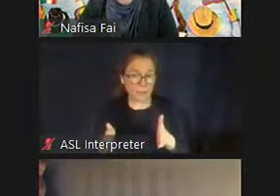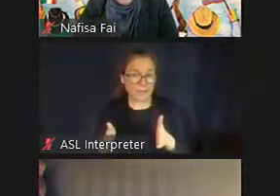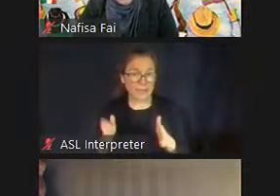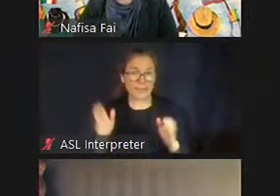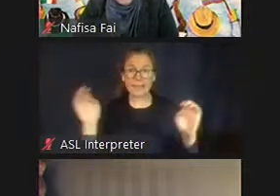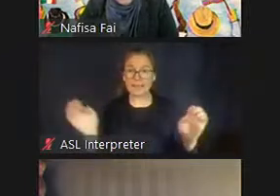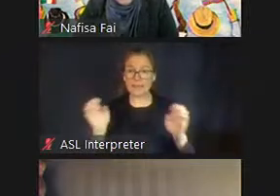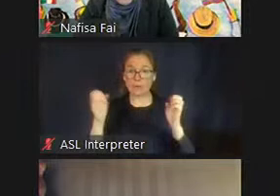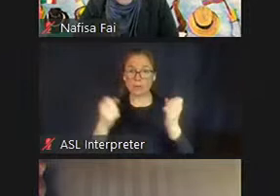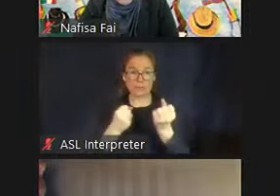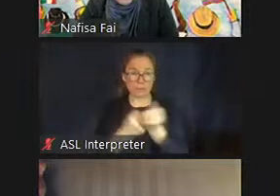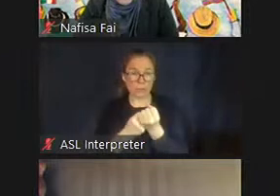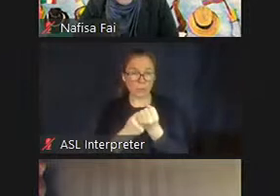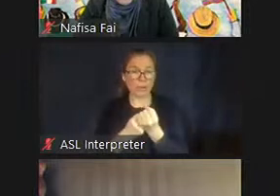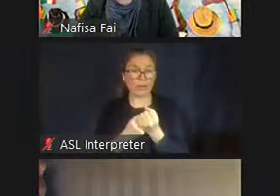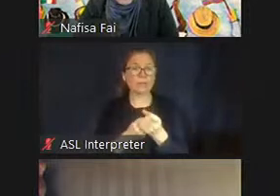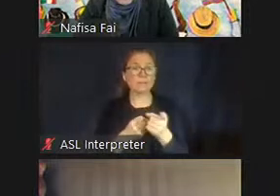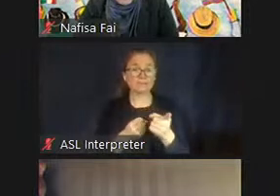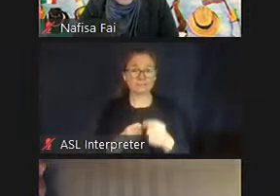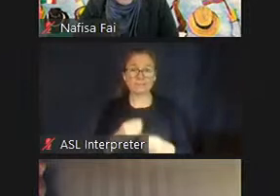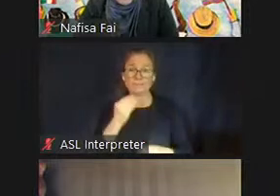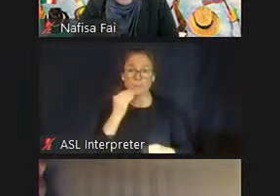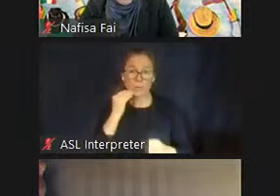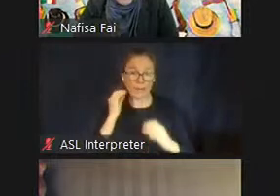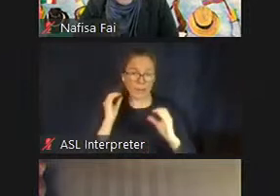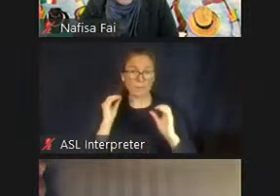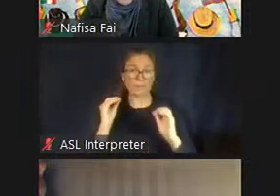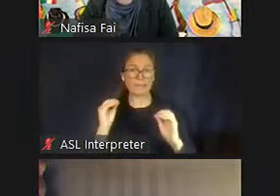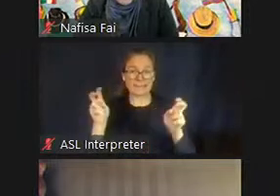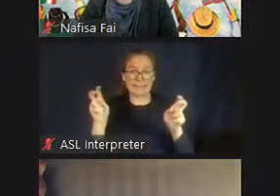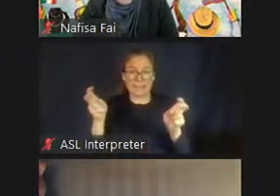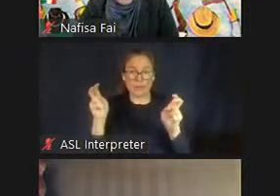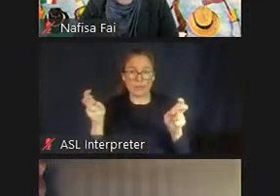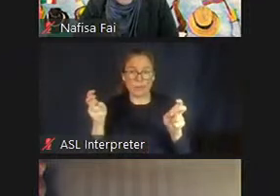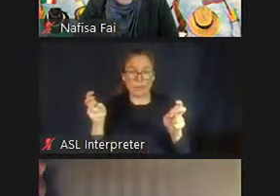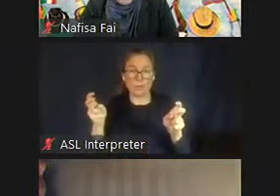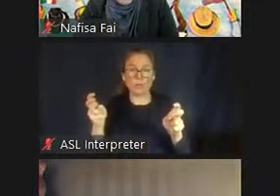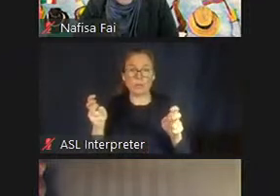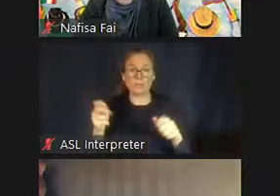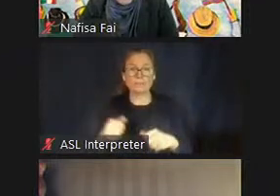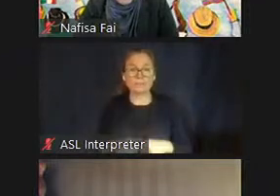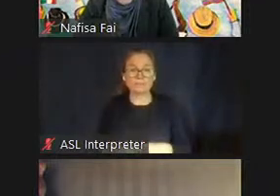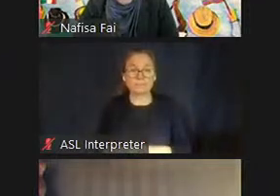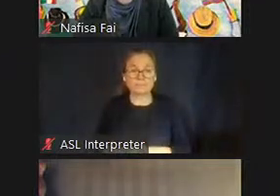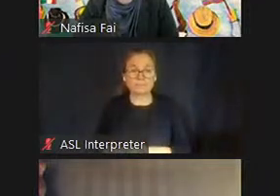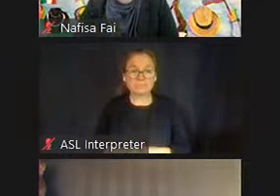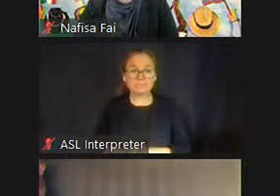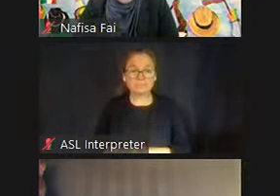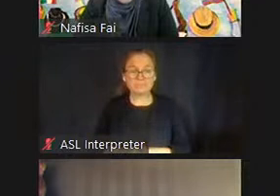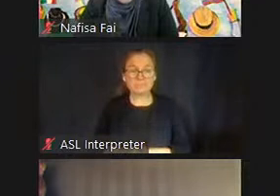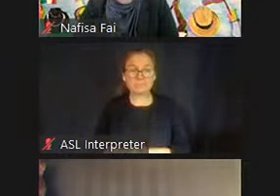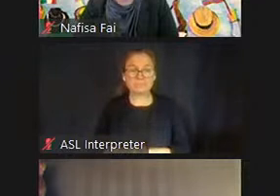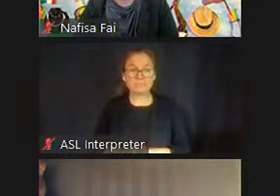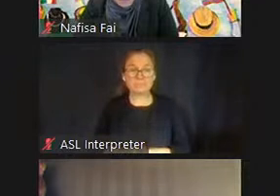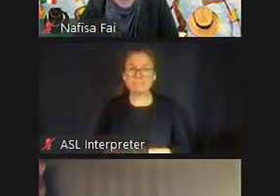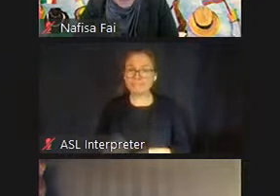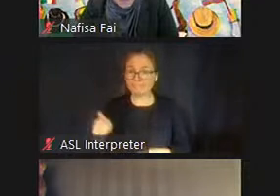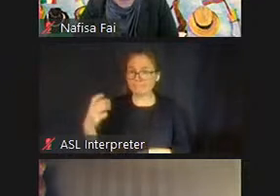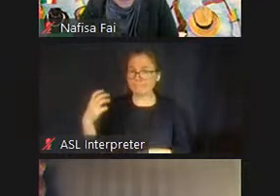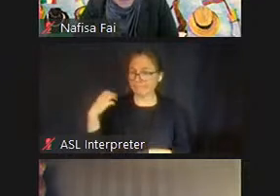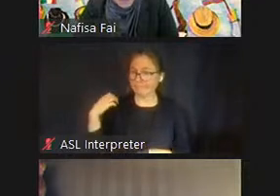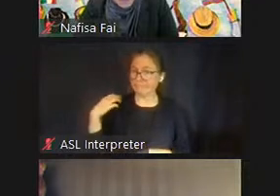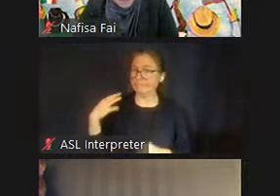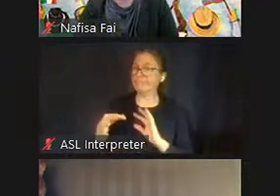Emergency support for the houseless is a topic that came up in our town hall today, and I know the chair mentioned that in the